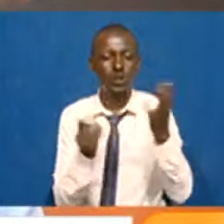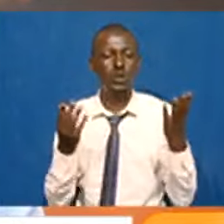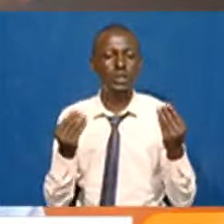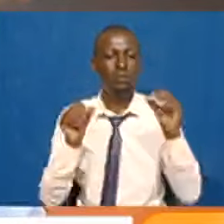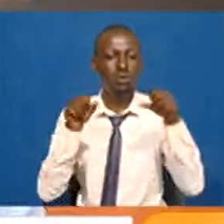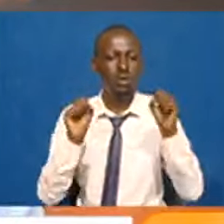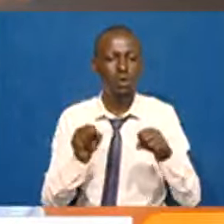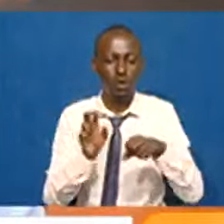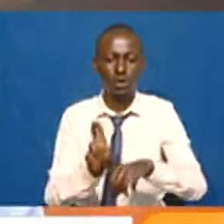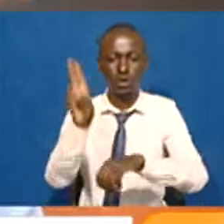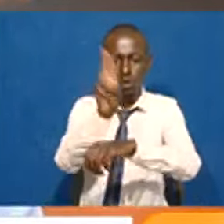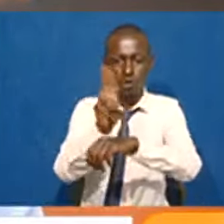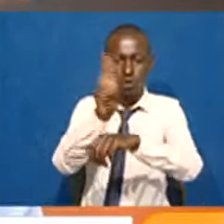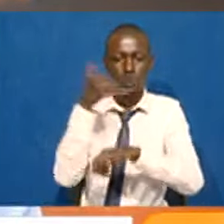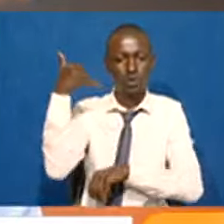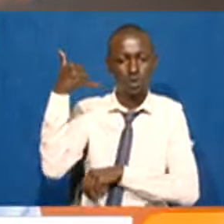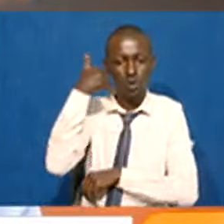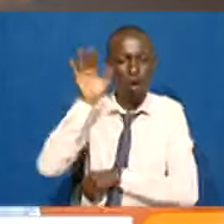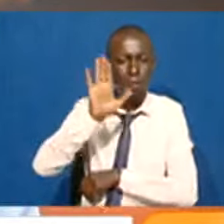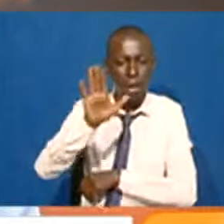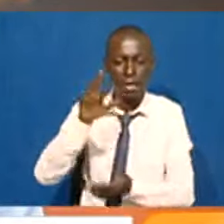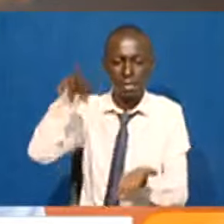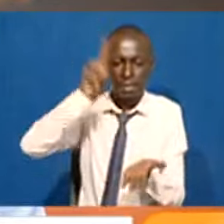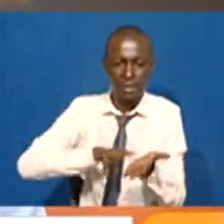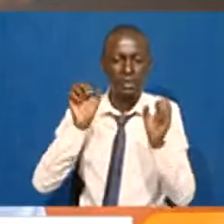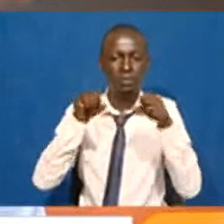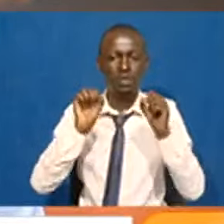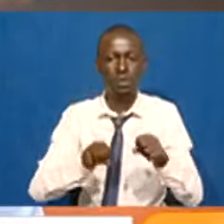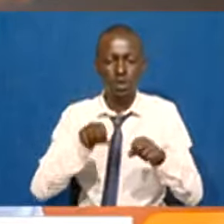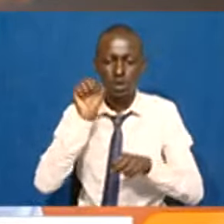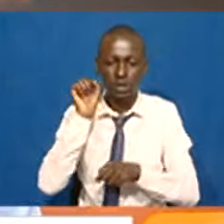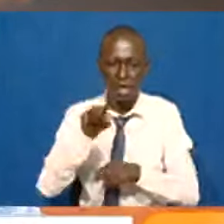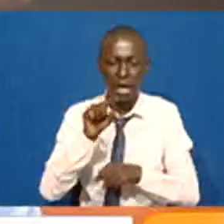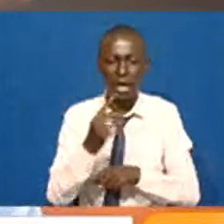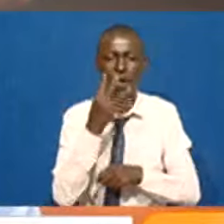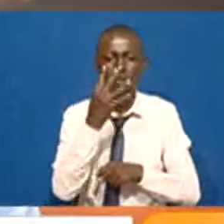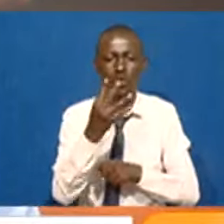Katululu there, you can register now. Okay. You just dial